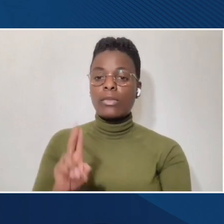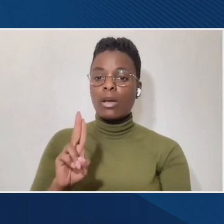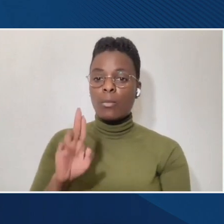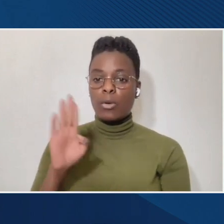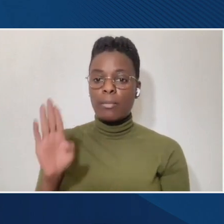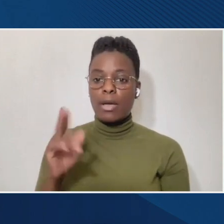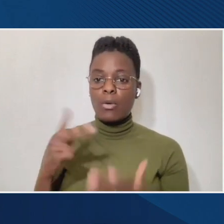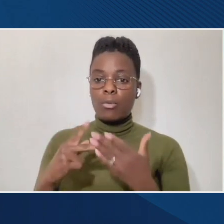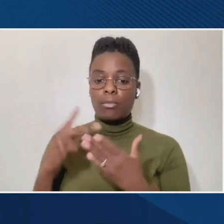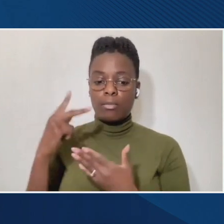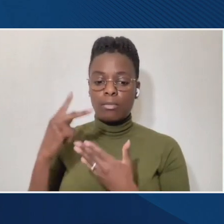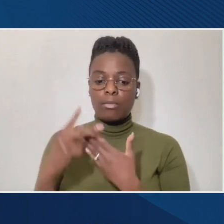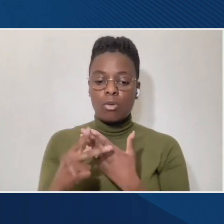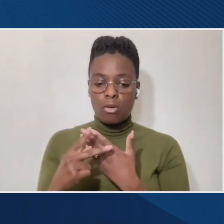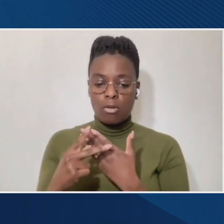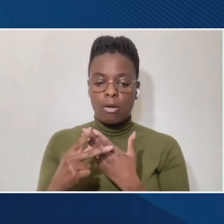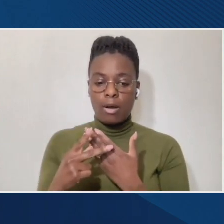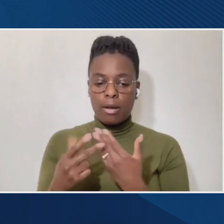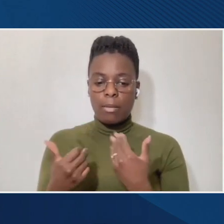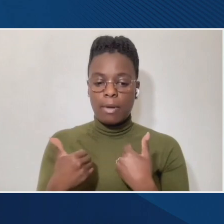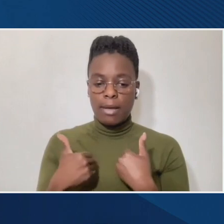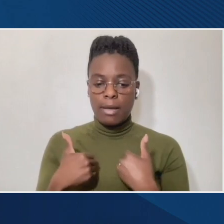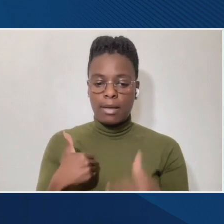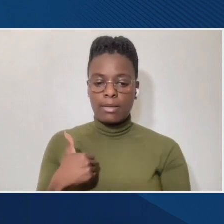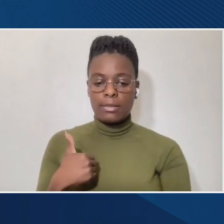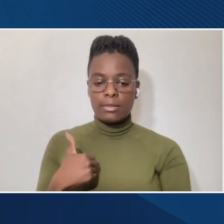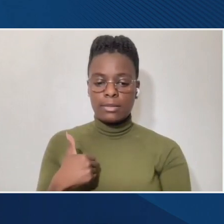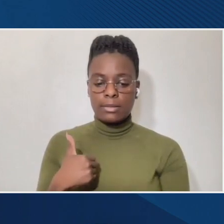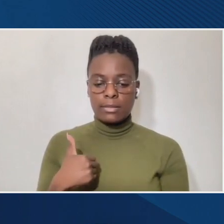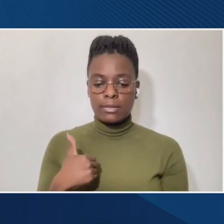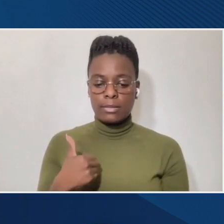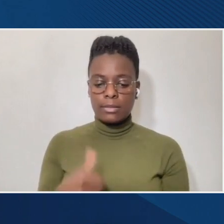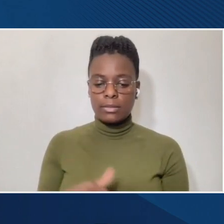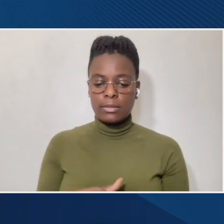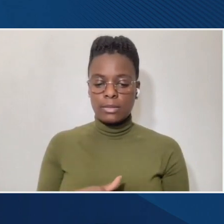we need to work within is related to the